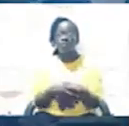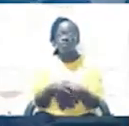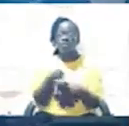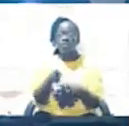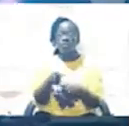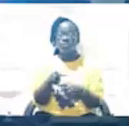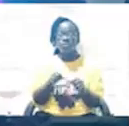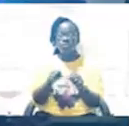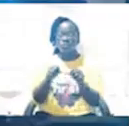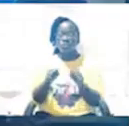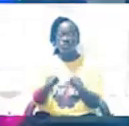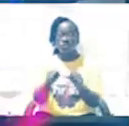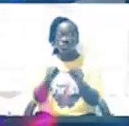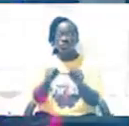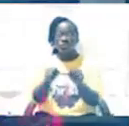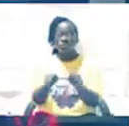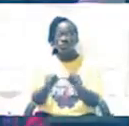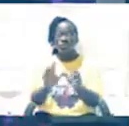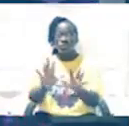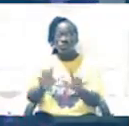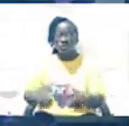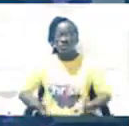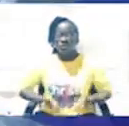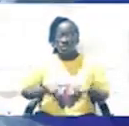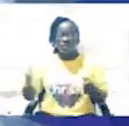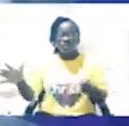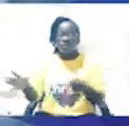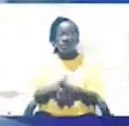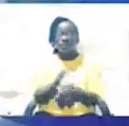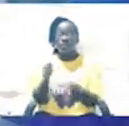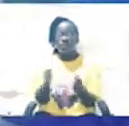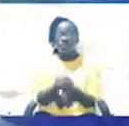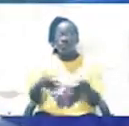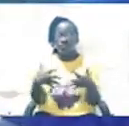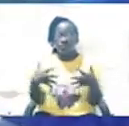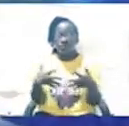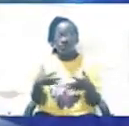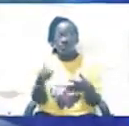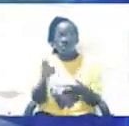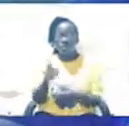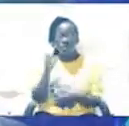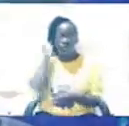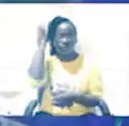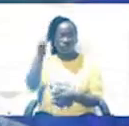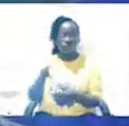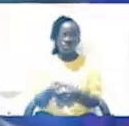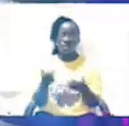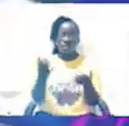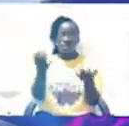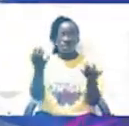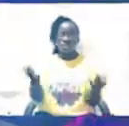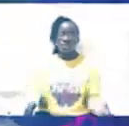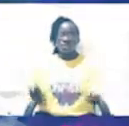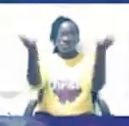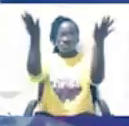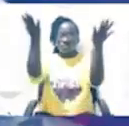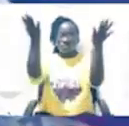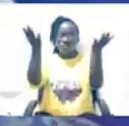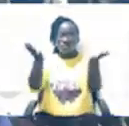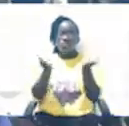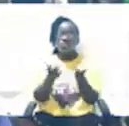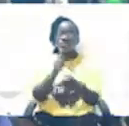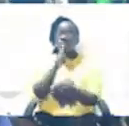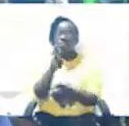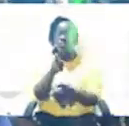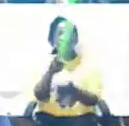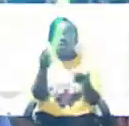of tomorrow. Na de bia who strode your message na. Lift up your right hand. I want to tell you something. Ma useni fast me person me can be betrayal. But guess